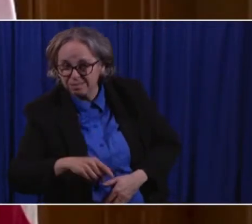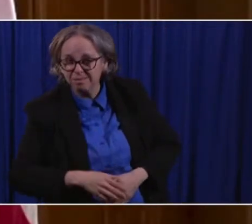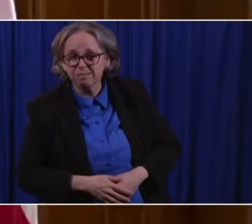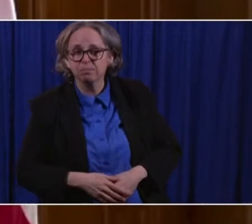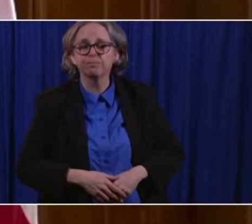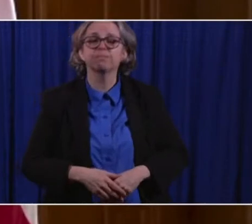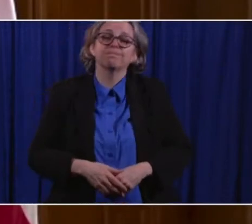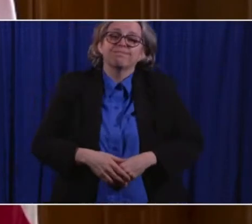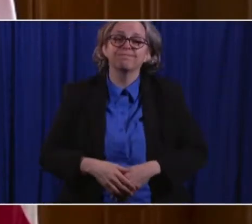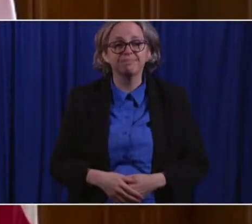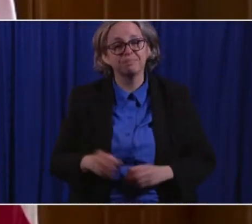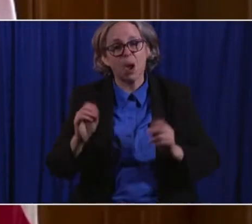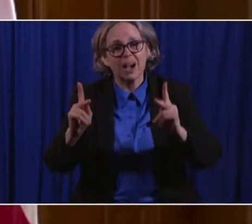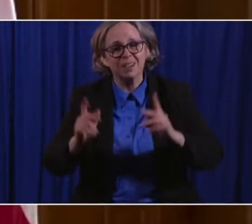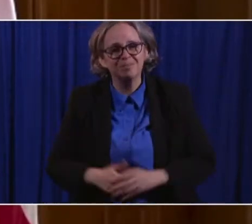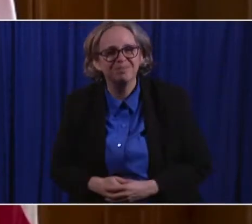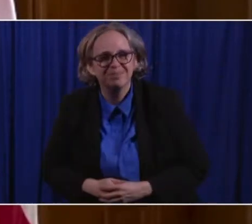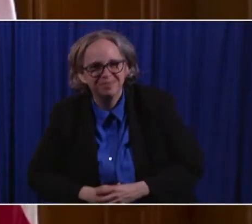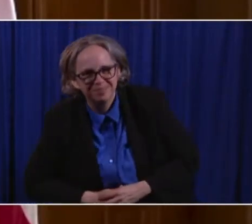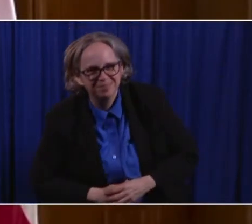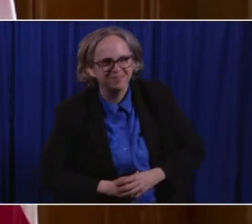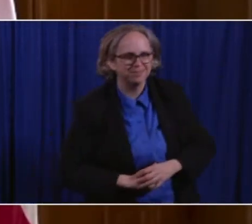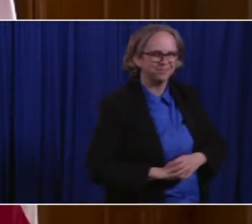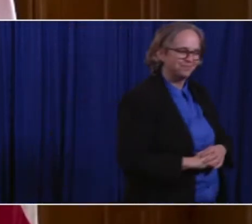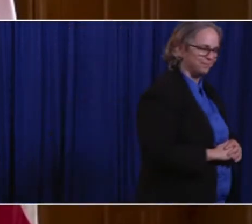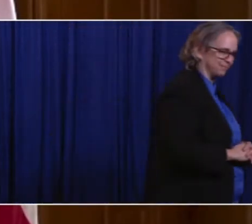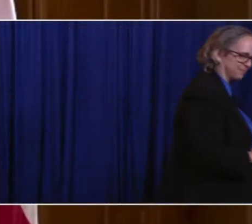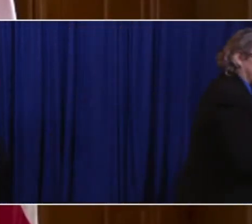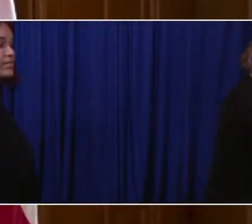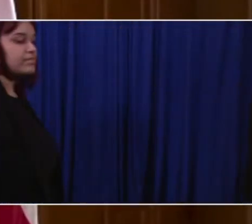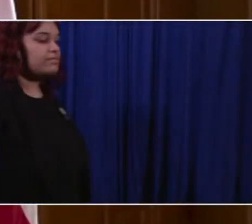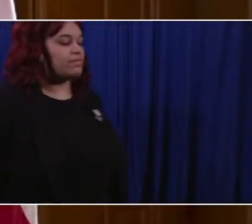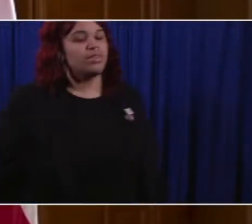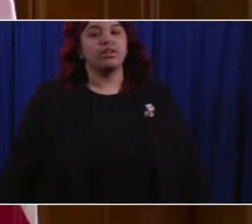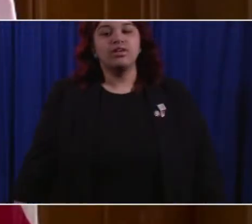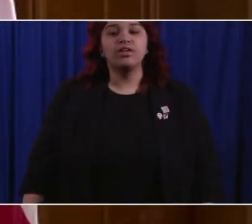Next question is from Nathan Hart at WCPO in Cincinnati.